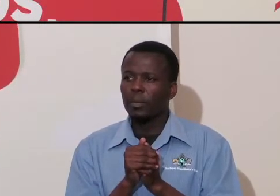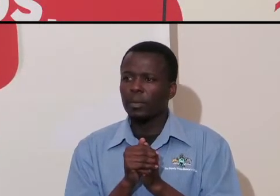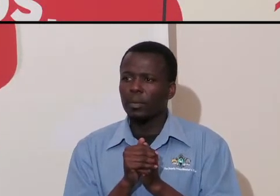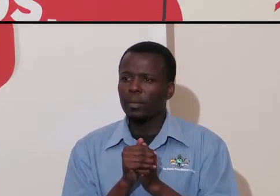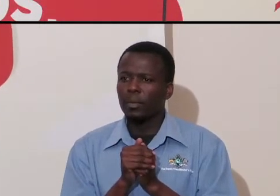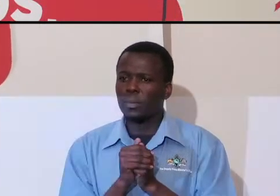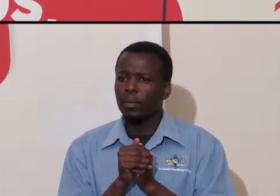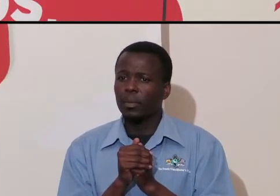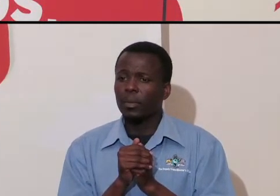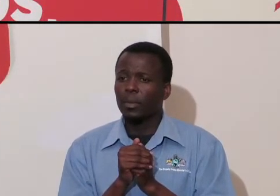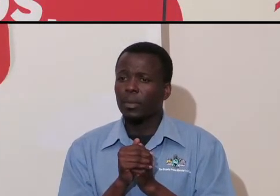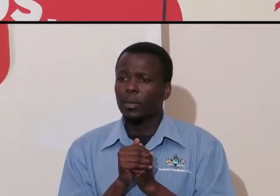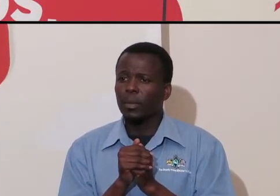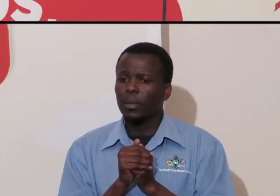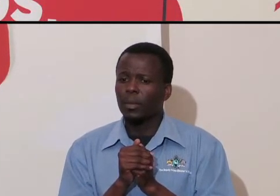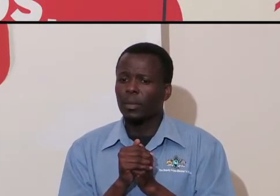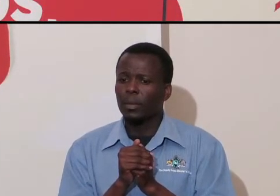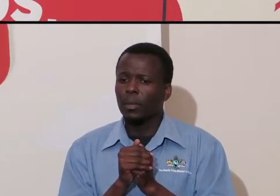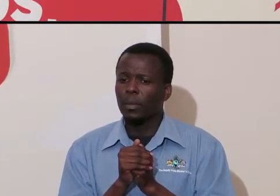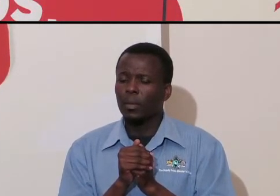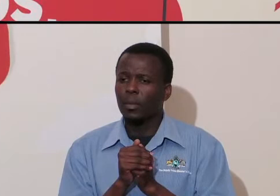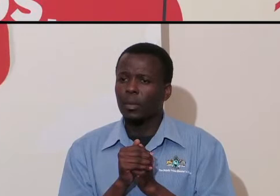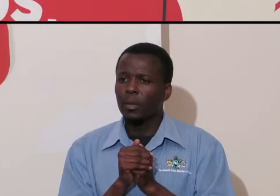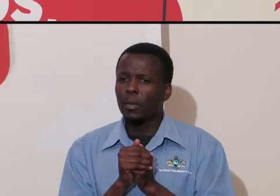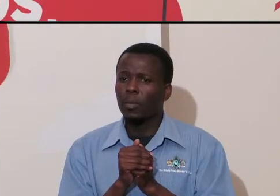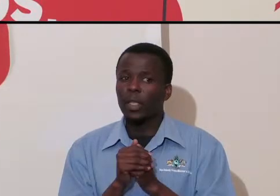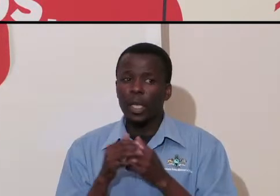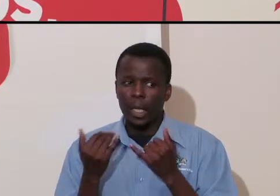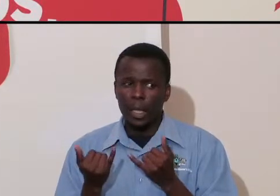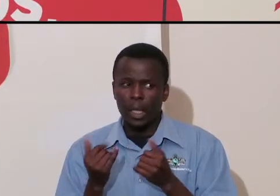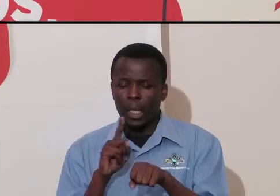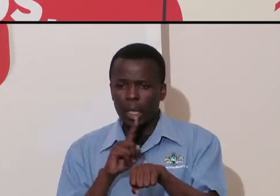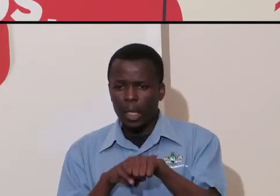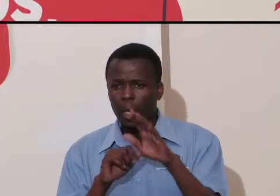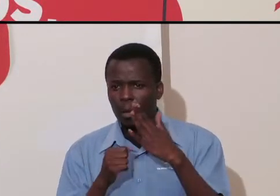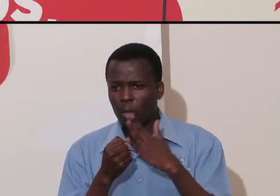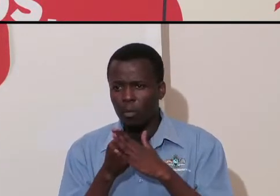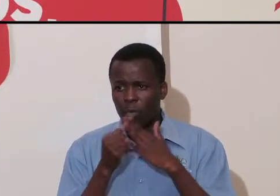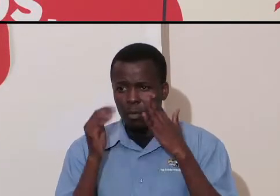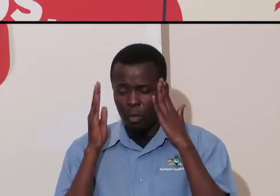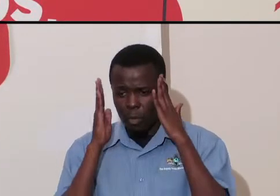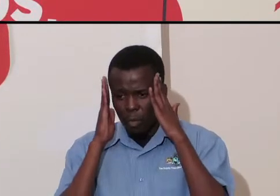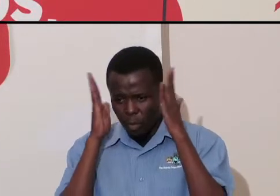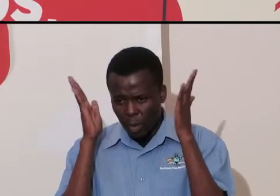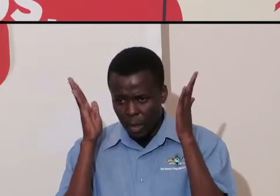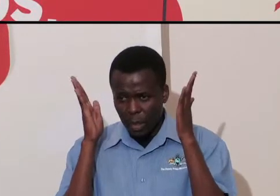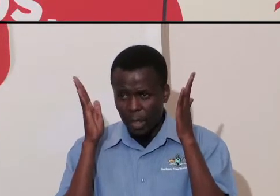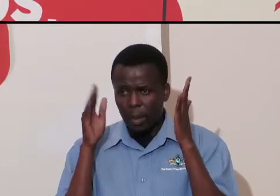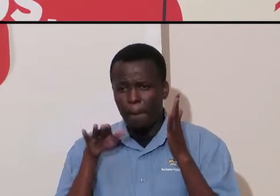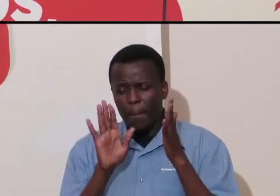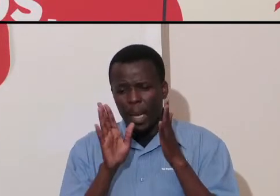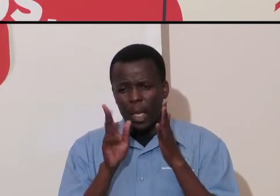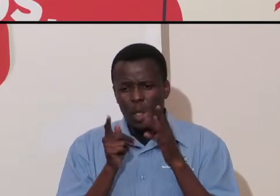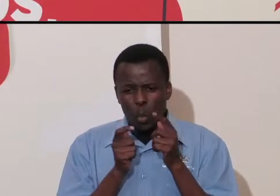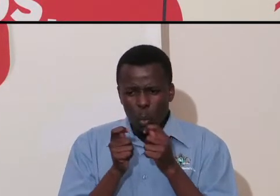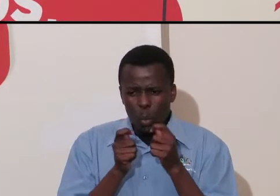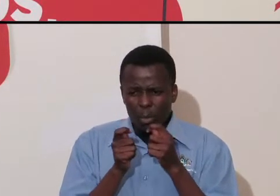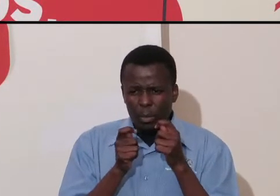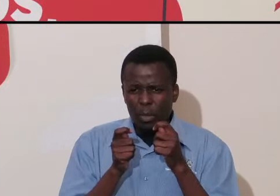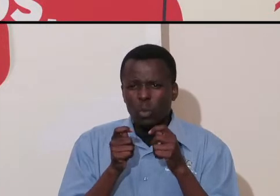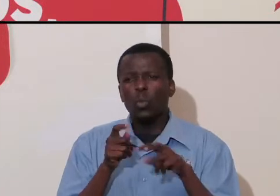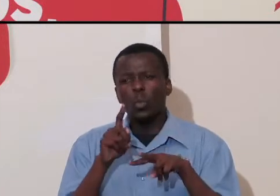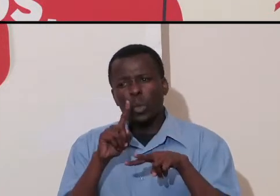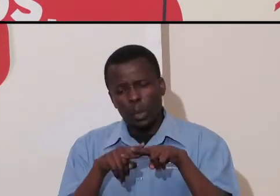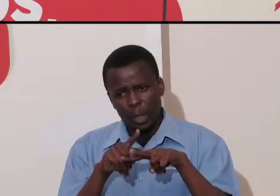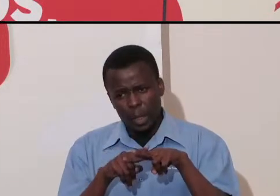Again, it was timely, as Eswatini is on the precipice of epidemic control. And the